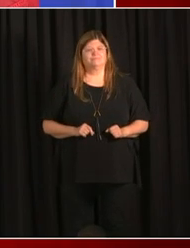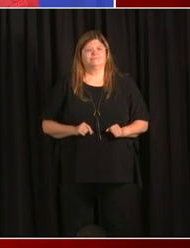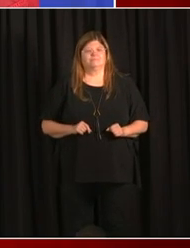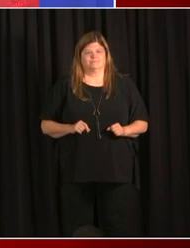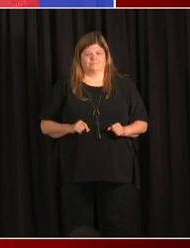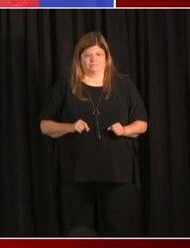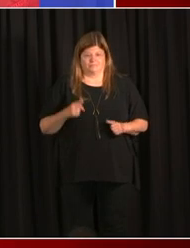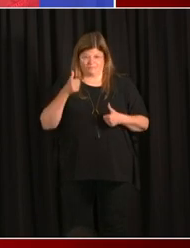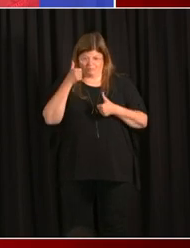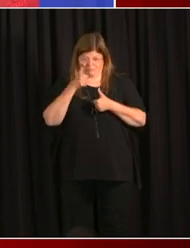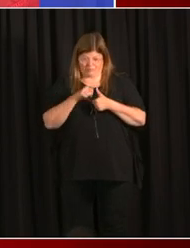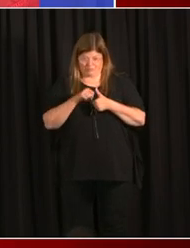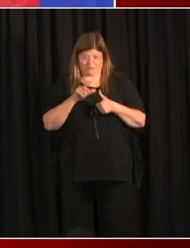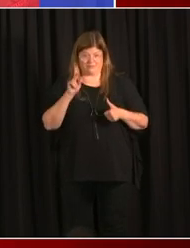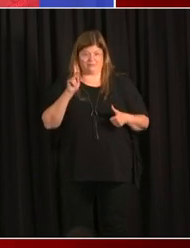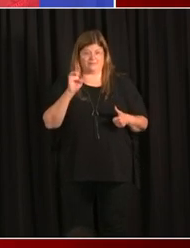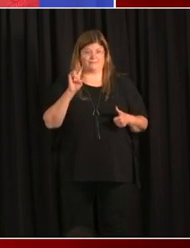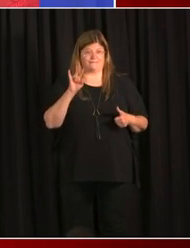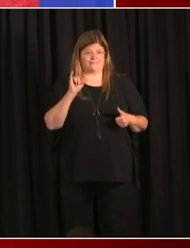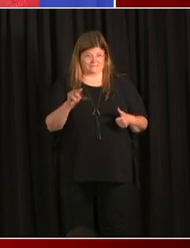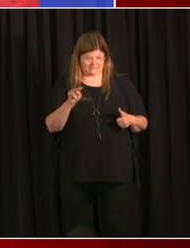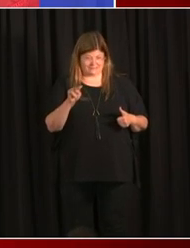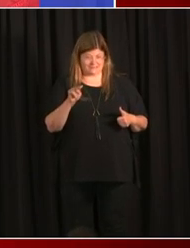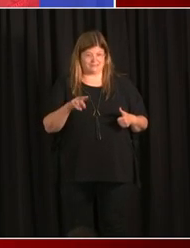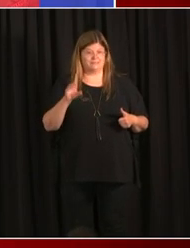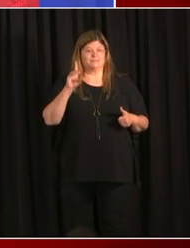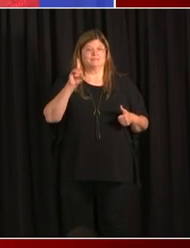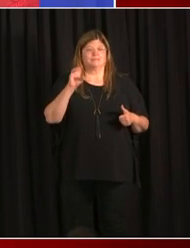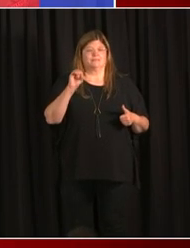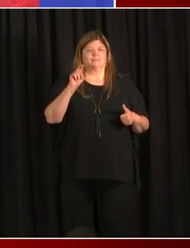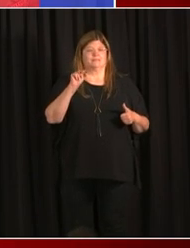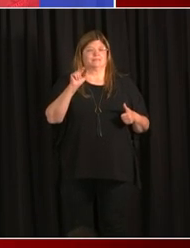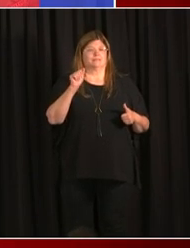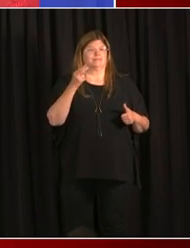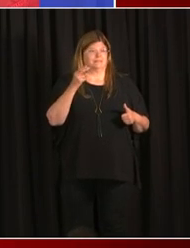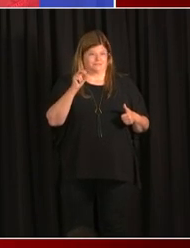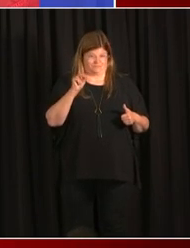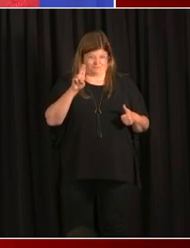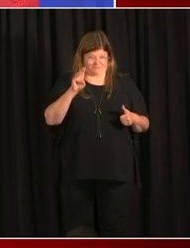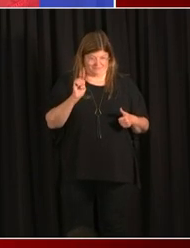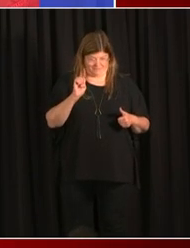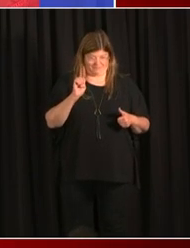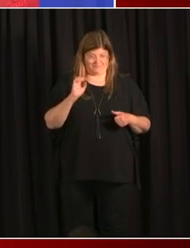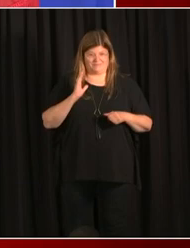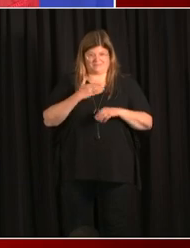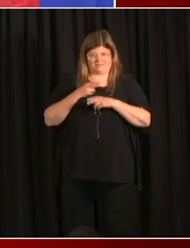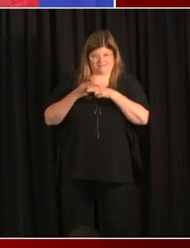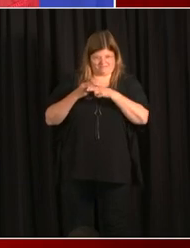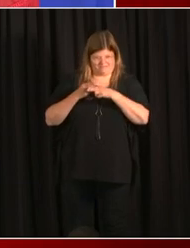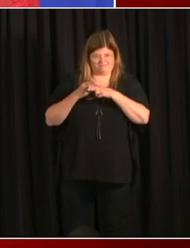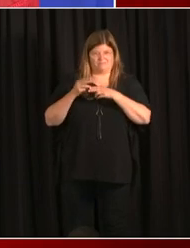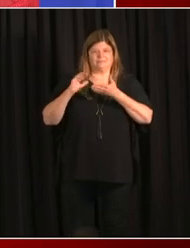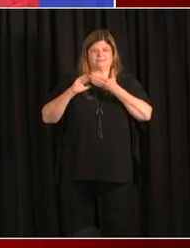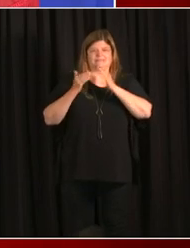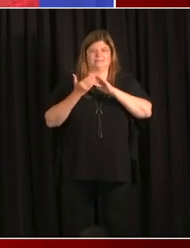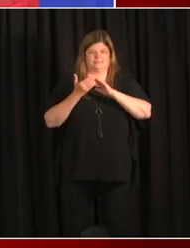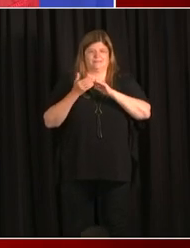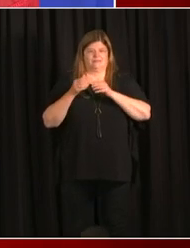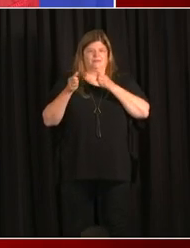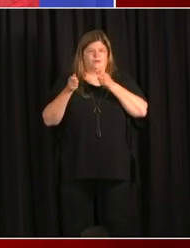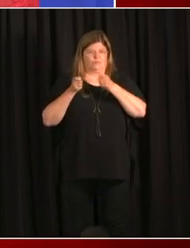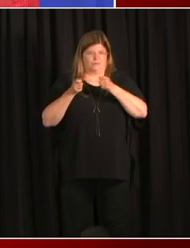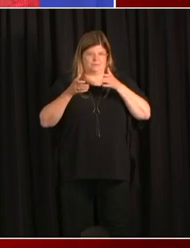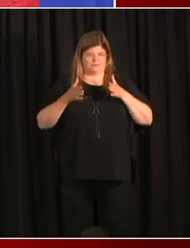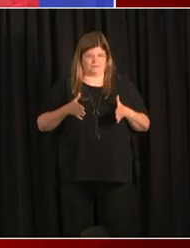that Kevin Donahue would be serving as my interim city administrator. And Dr. Roger Mitchell